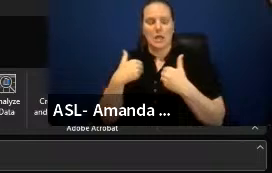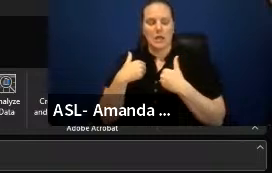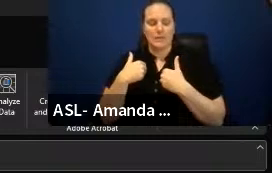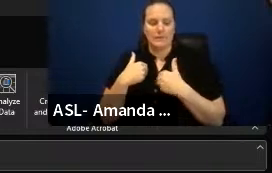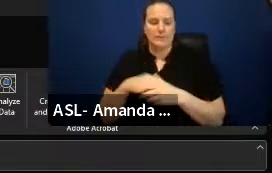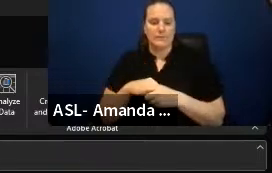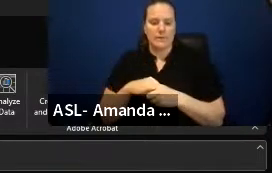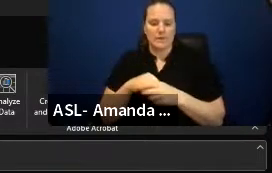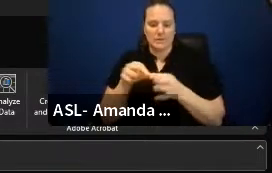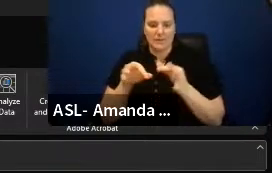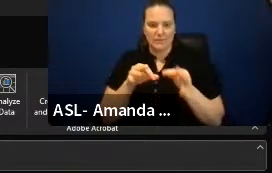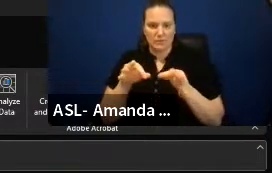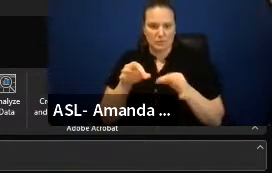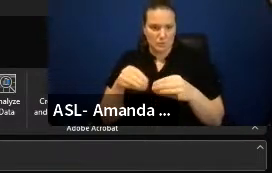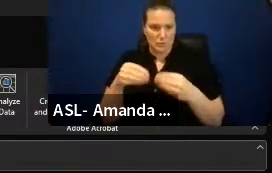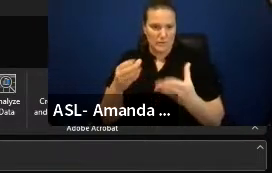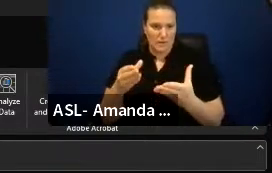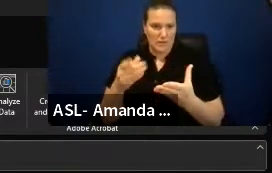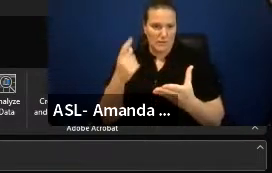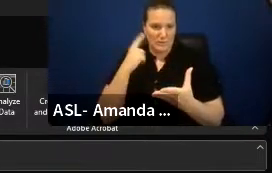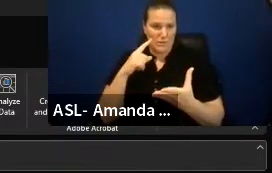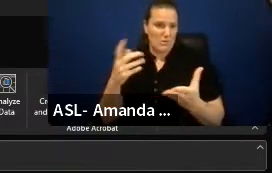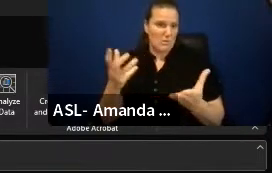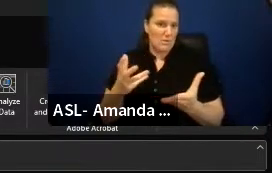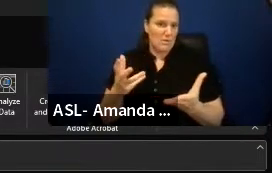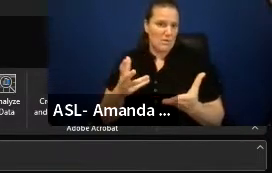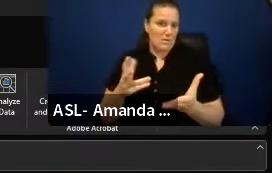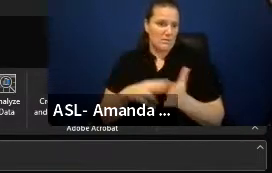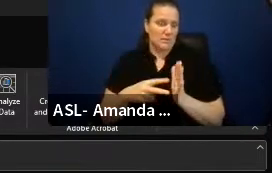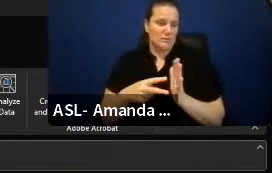a definition provided for what they mean.